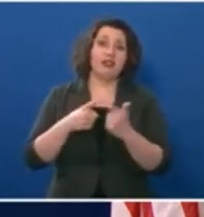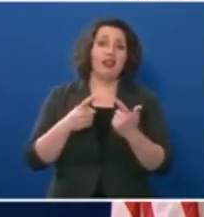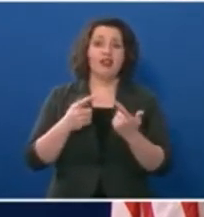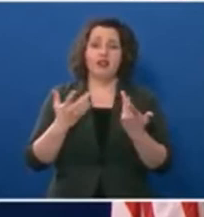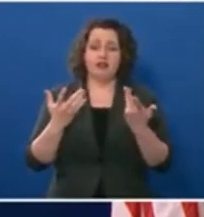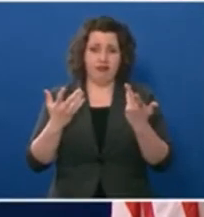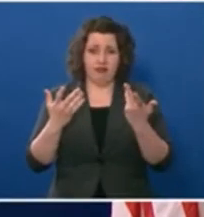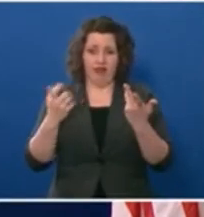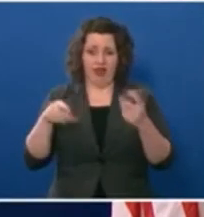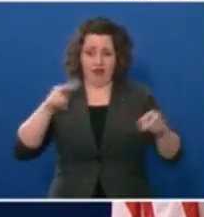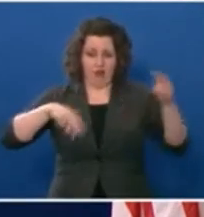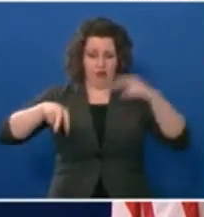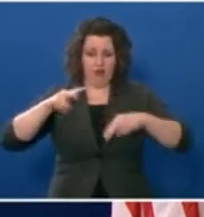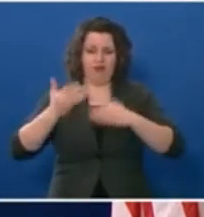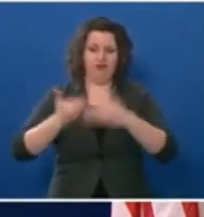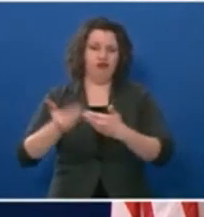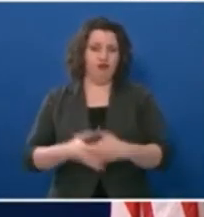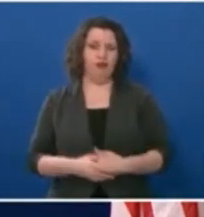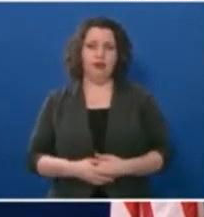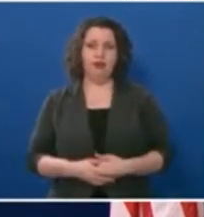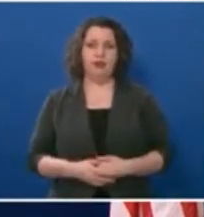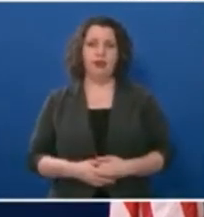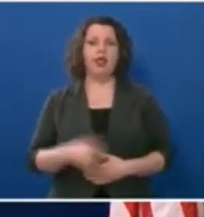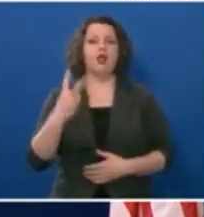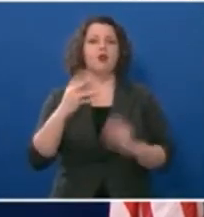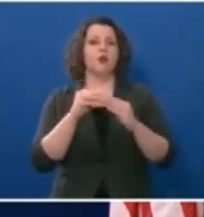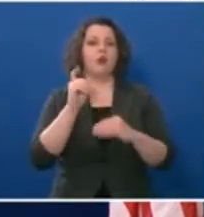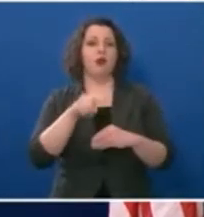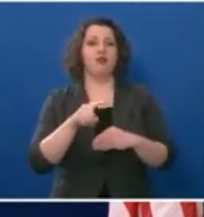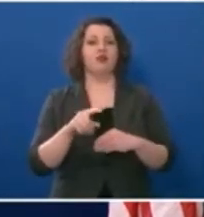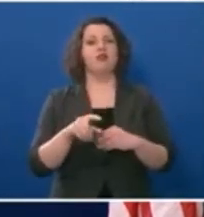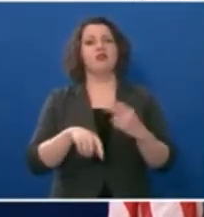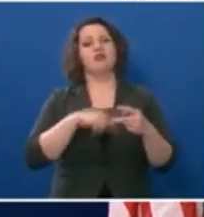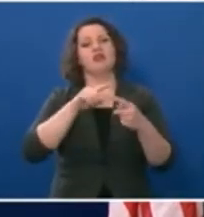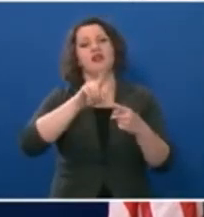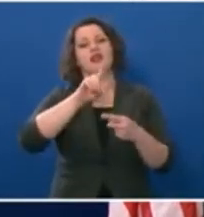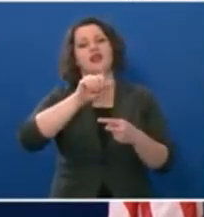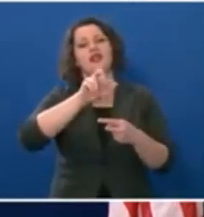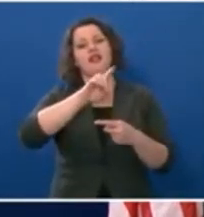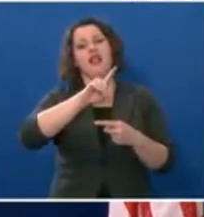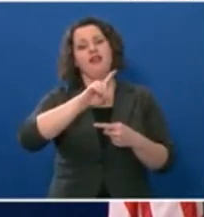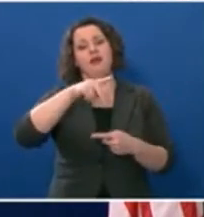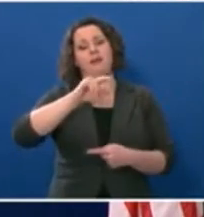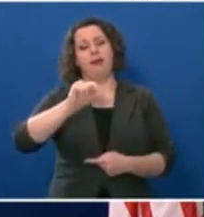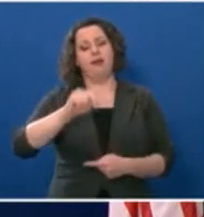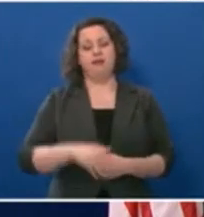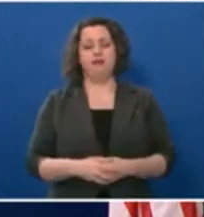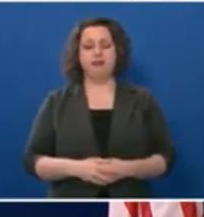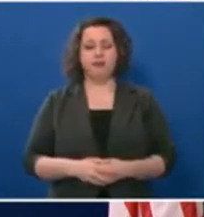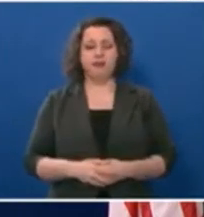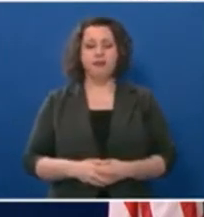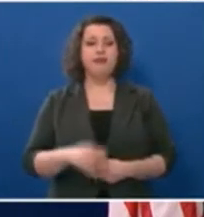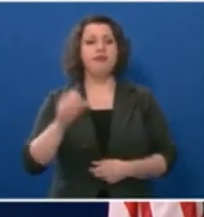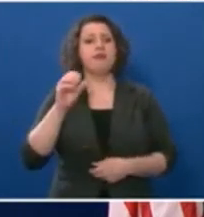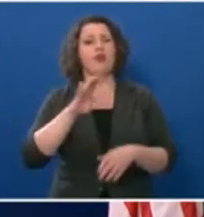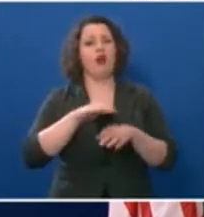and move the process from there. 2 more questions. Second to last, David Pitt. Yes, thank you. Governor,